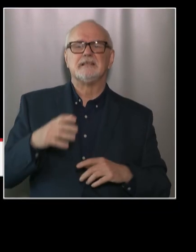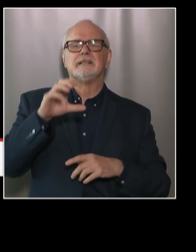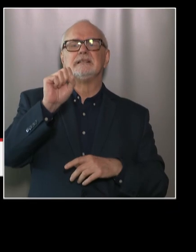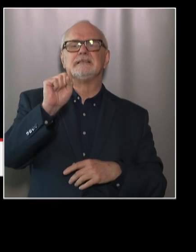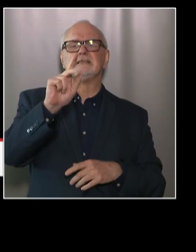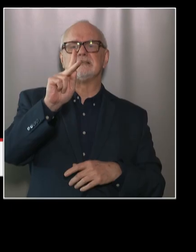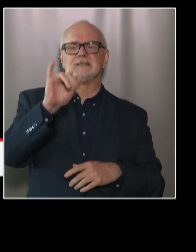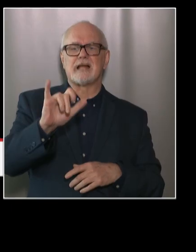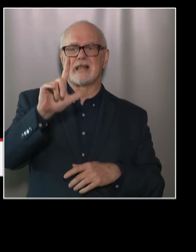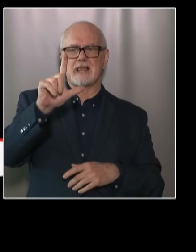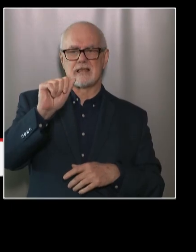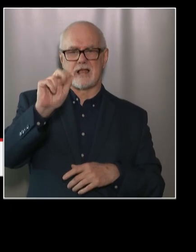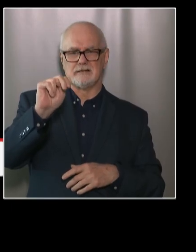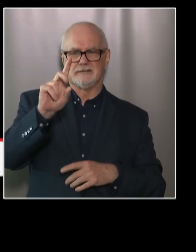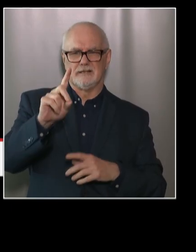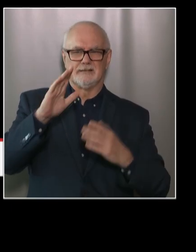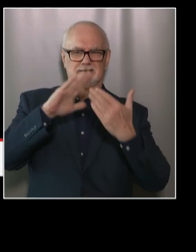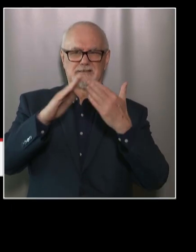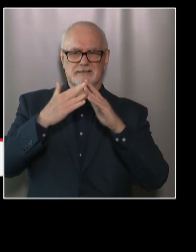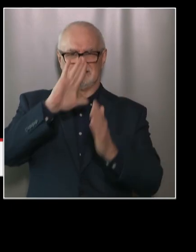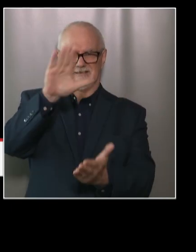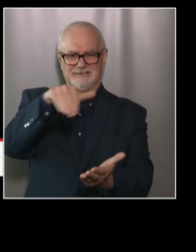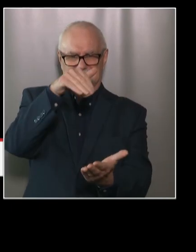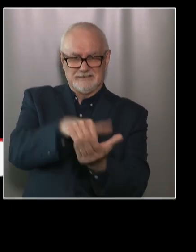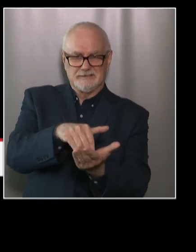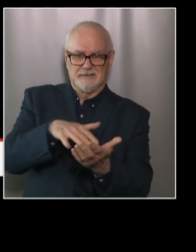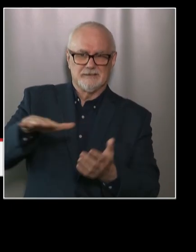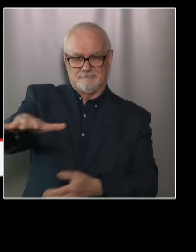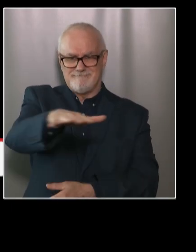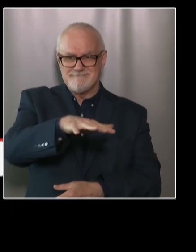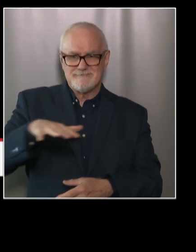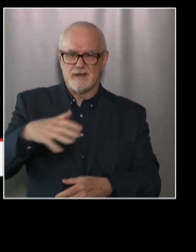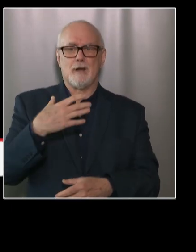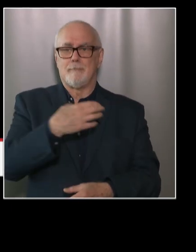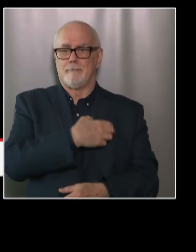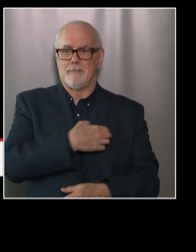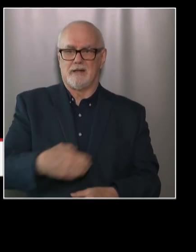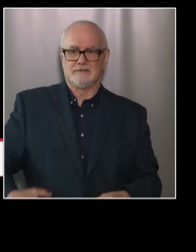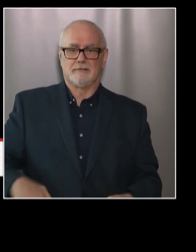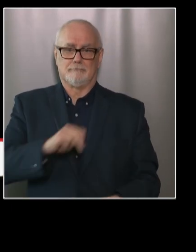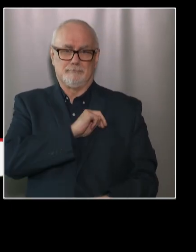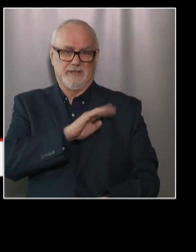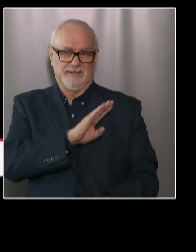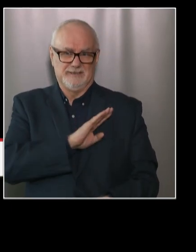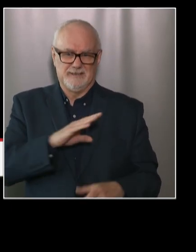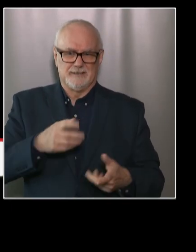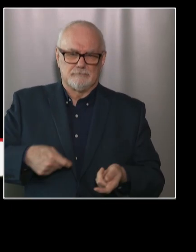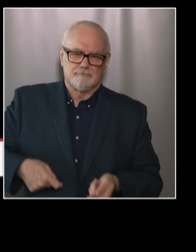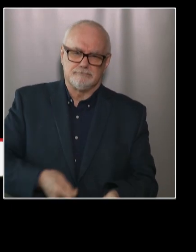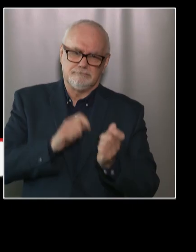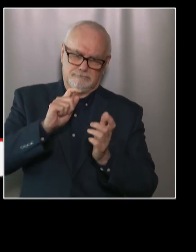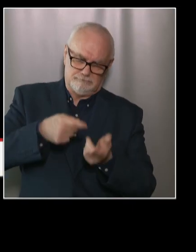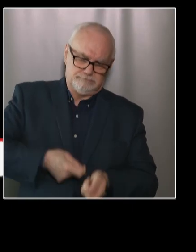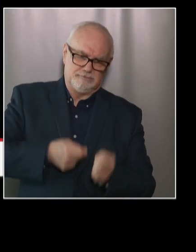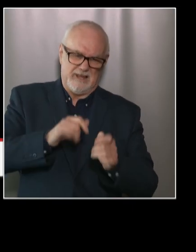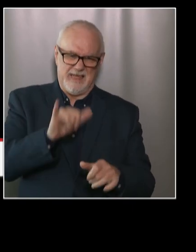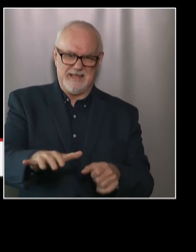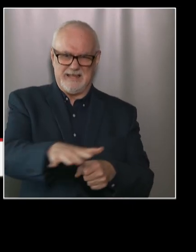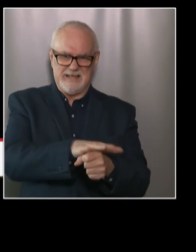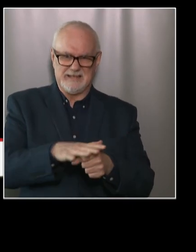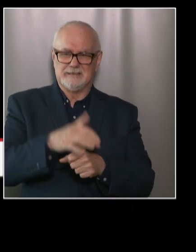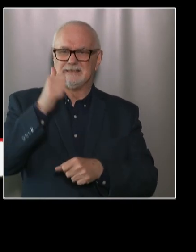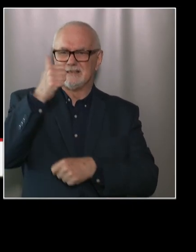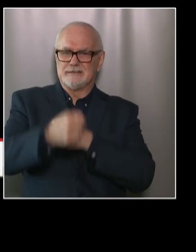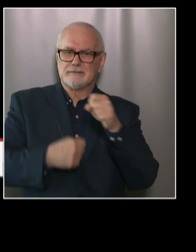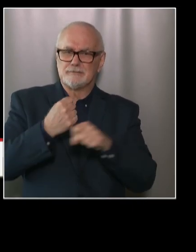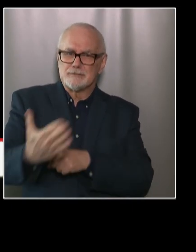It's been 10 years since Mayor Bowser first broke ground on the Skyland Town Center. transforming a long-stalled project